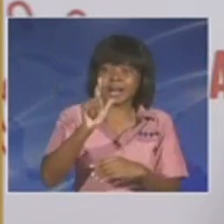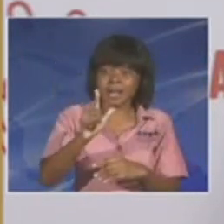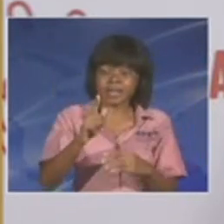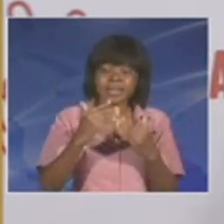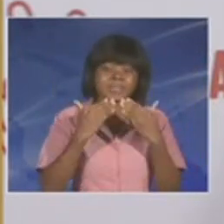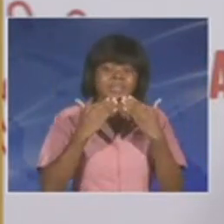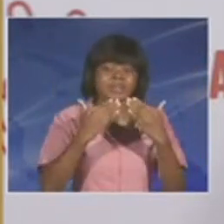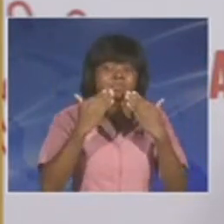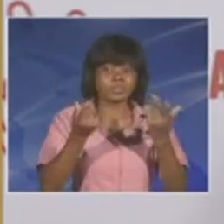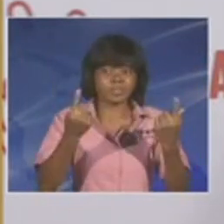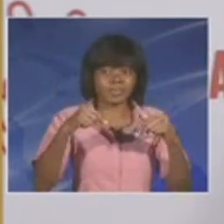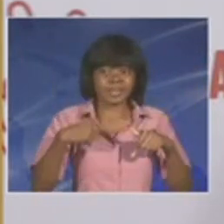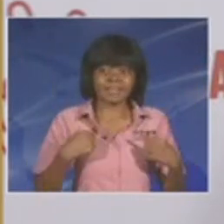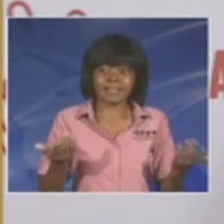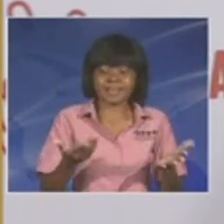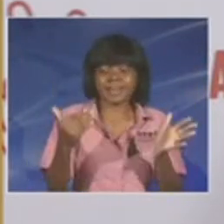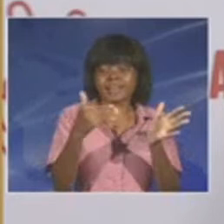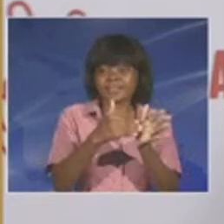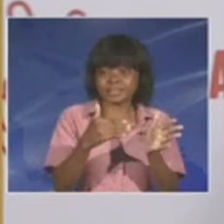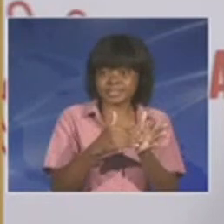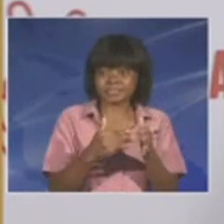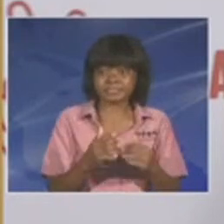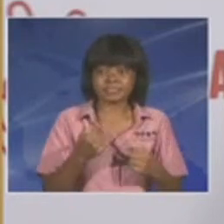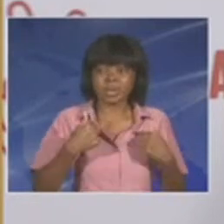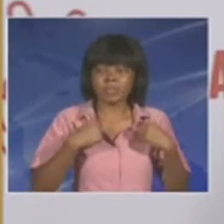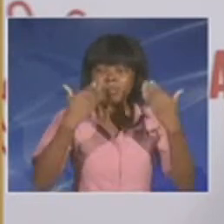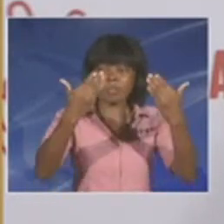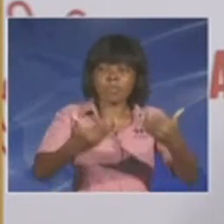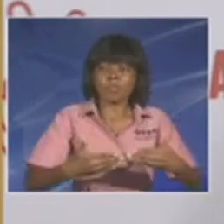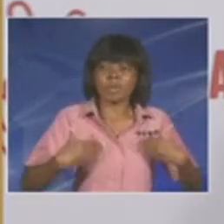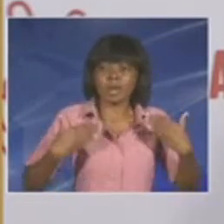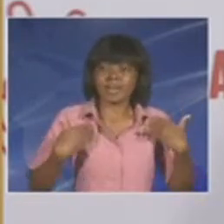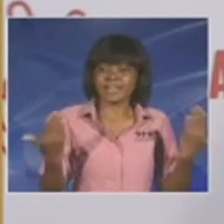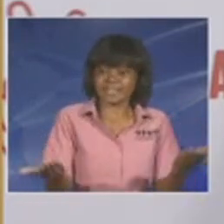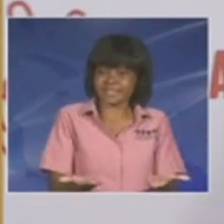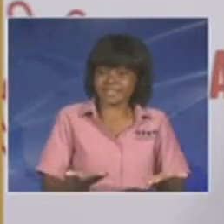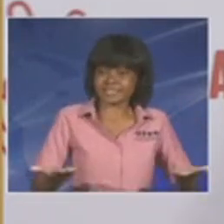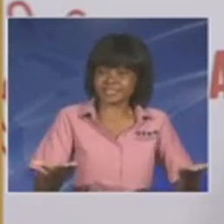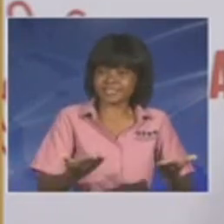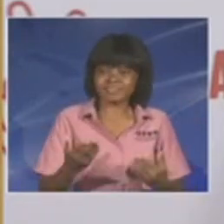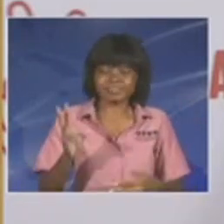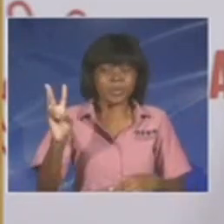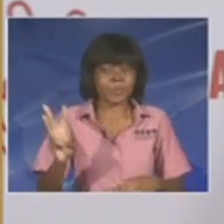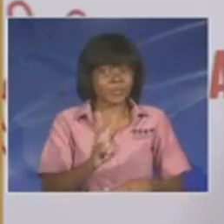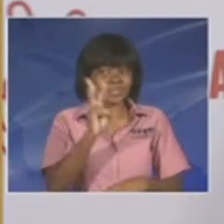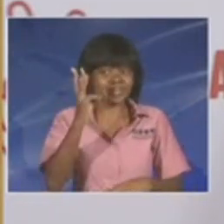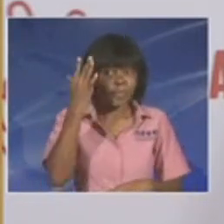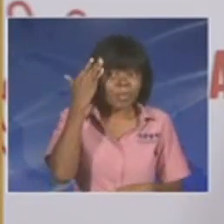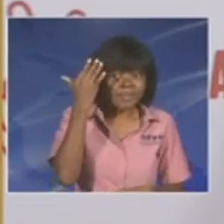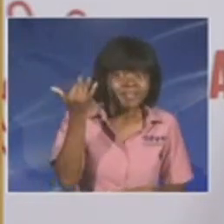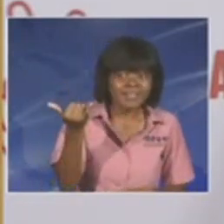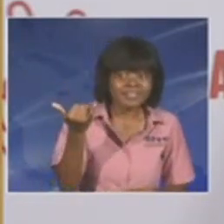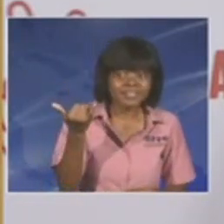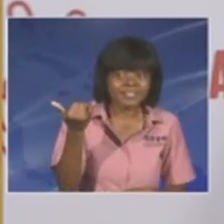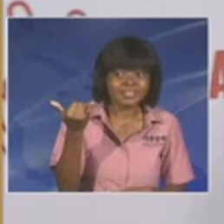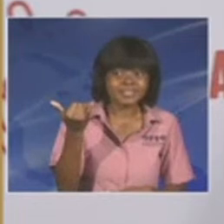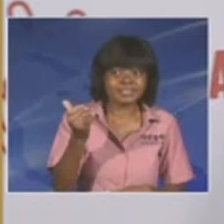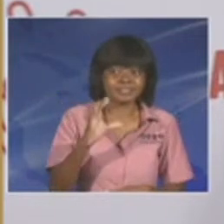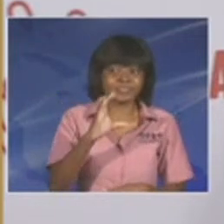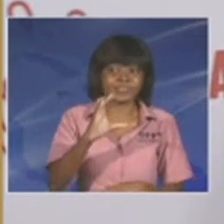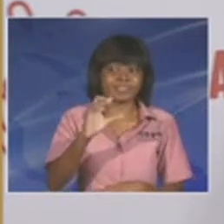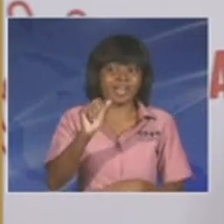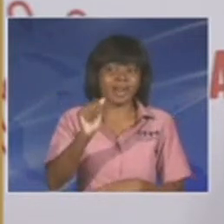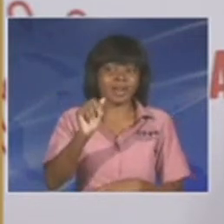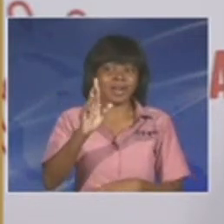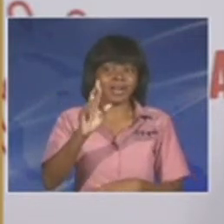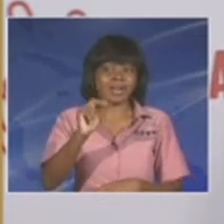again. I am so happy to be here on a Wednesday because in County Caroni CMOH office,